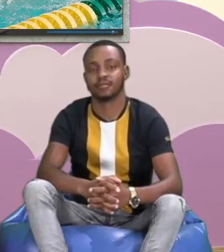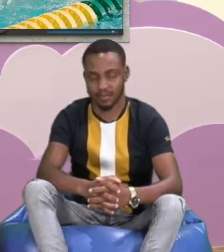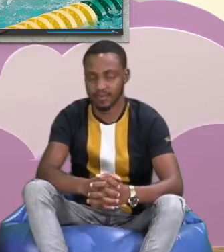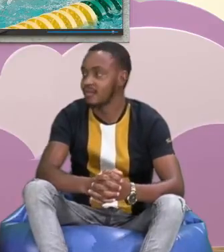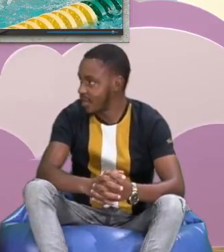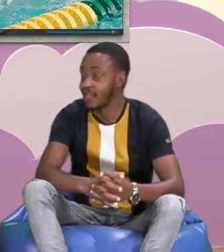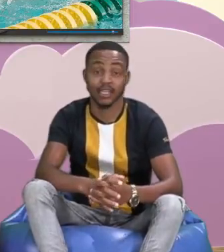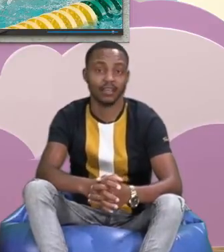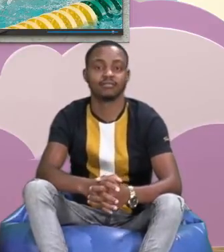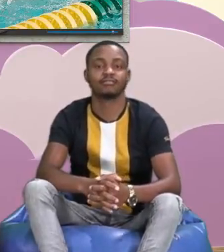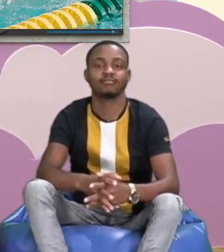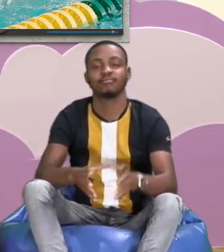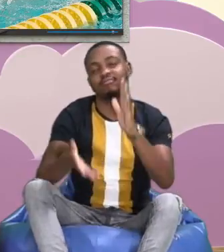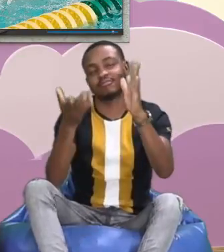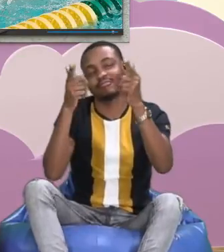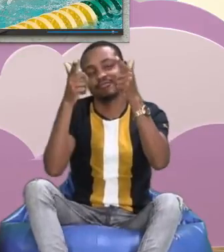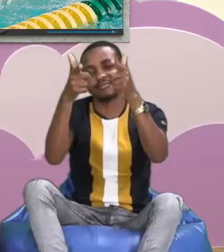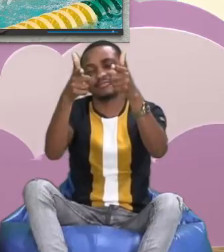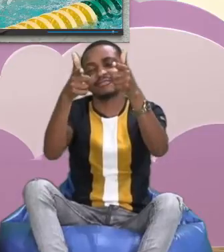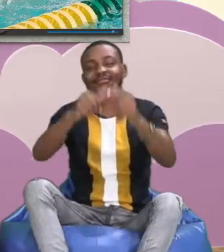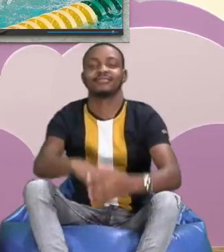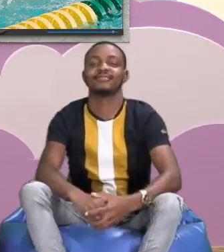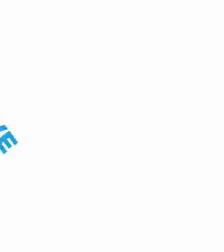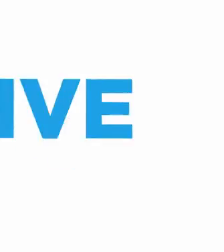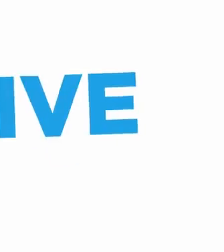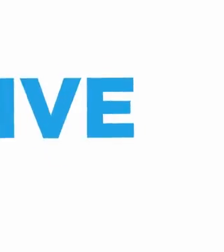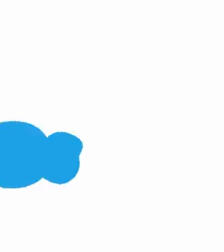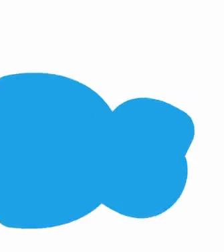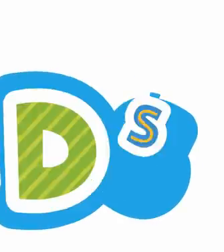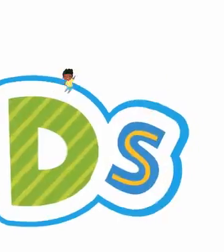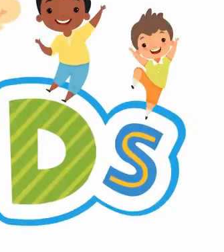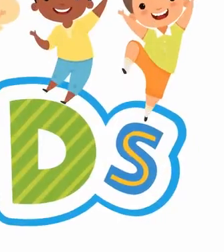kyk wat maak Zoey en Zacky. Yay!